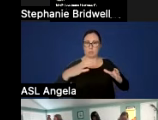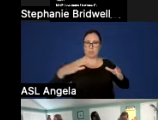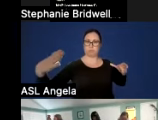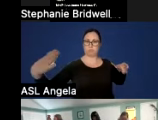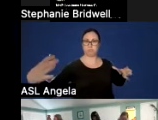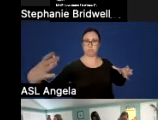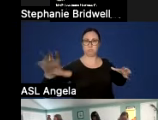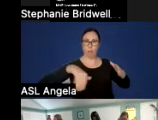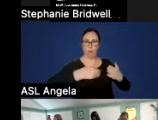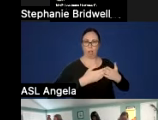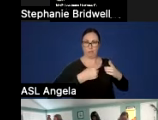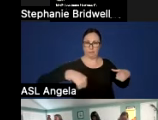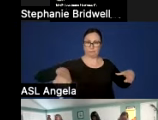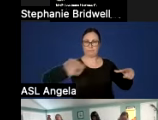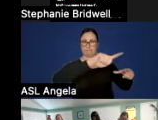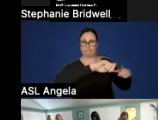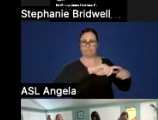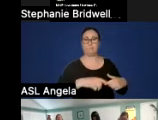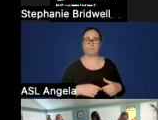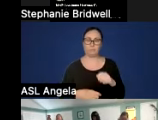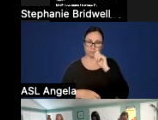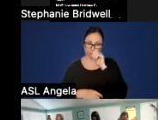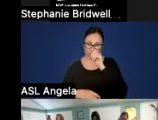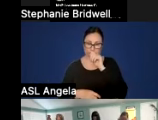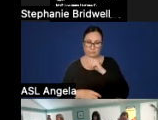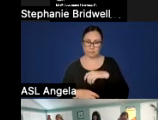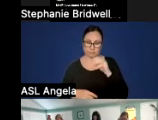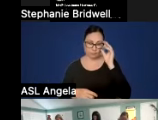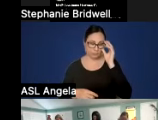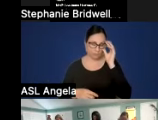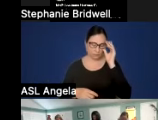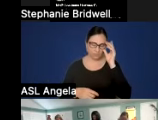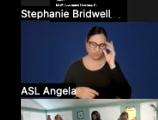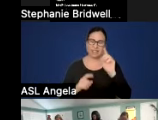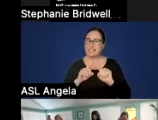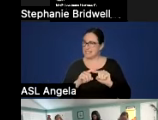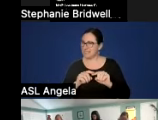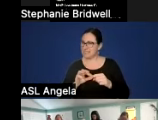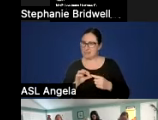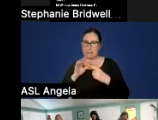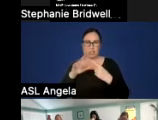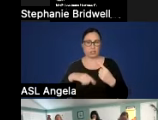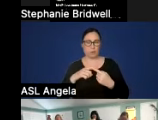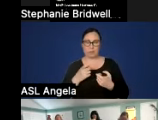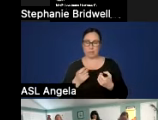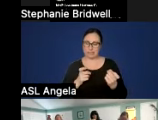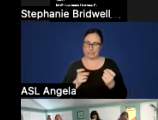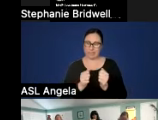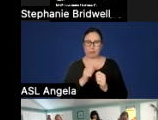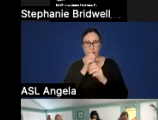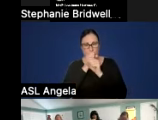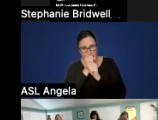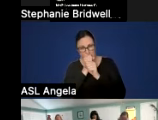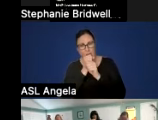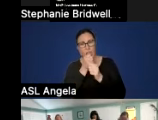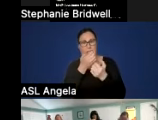that can come into play, especially when we're dealing, like I said, with things like confidentiality, talking about evidence, investigation,